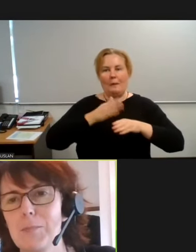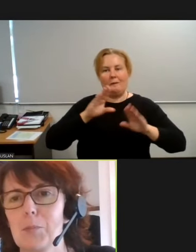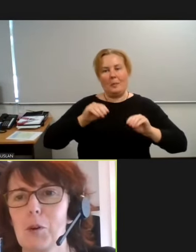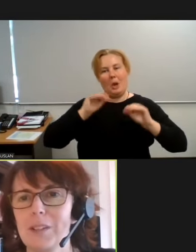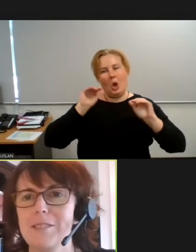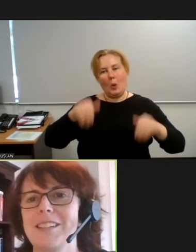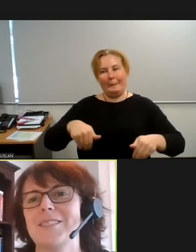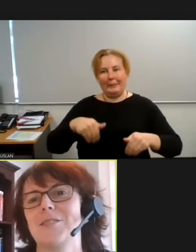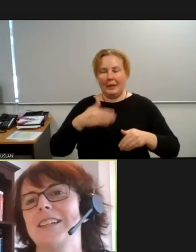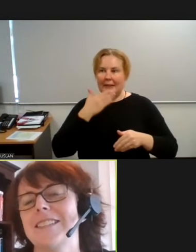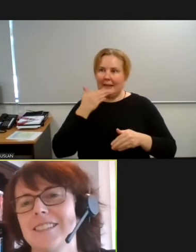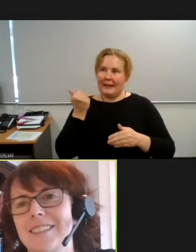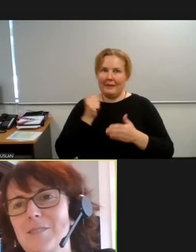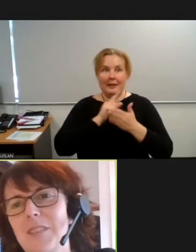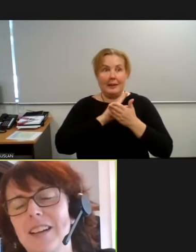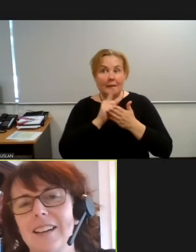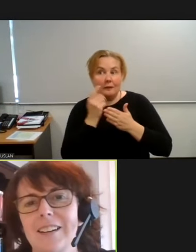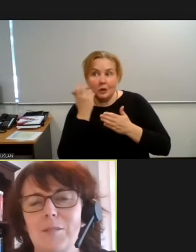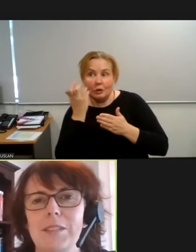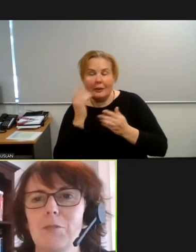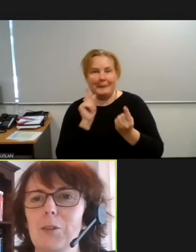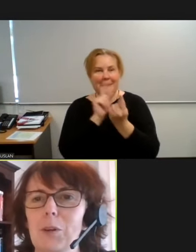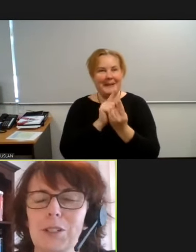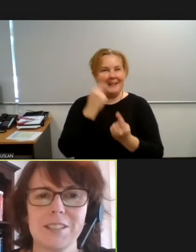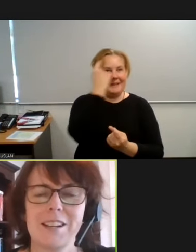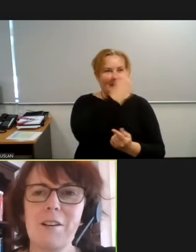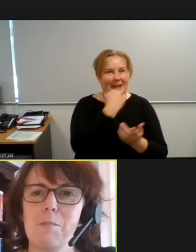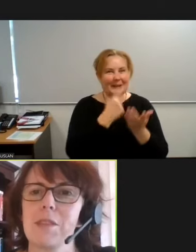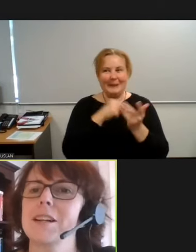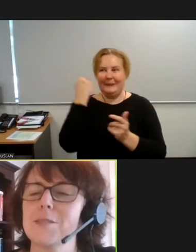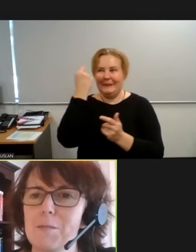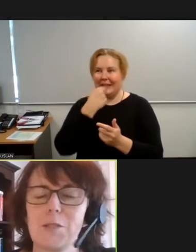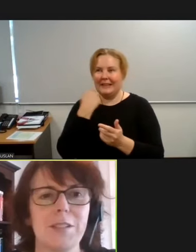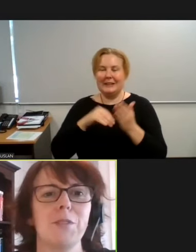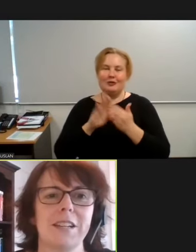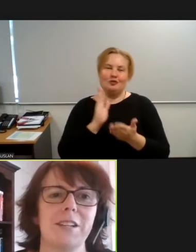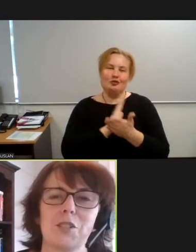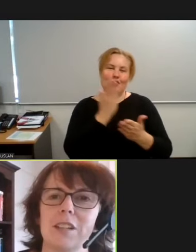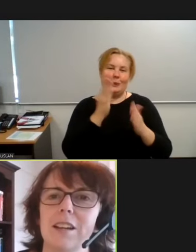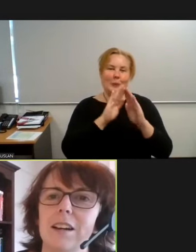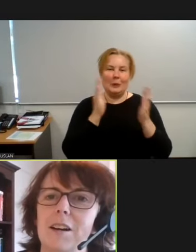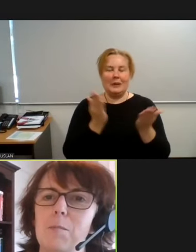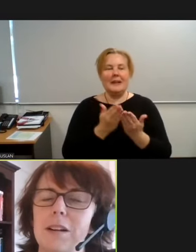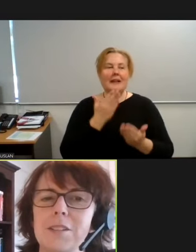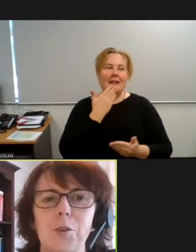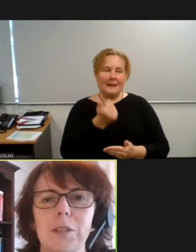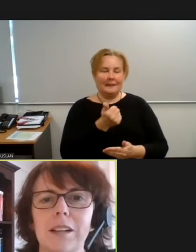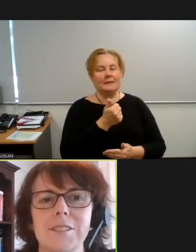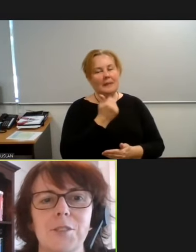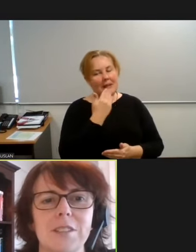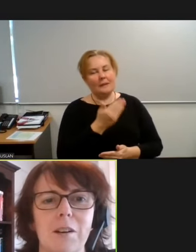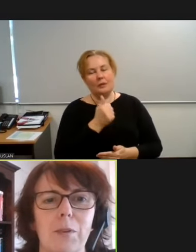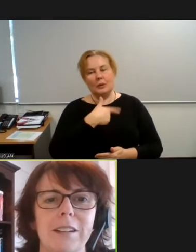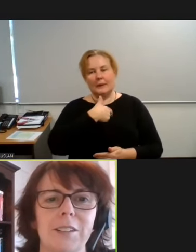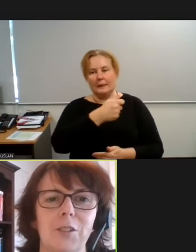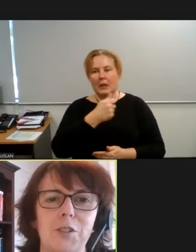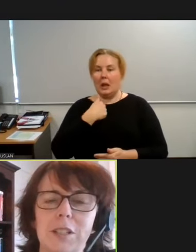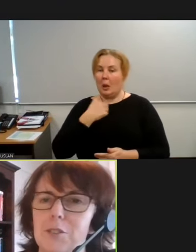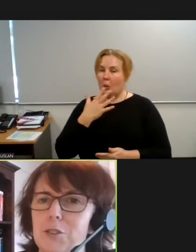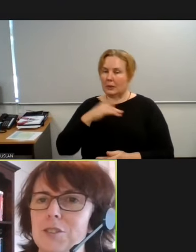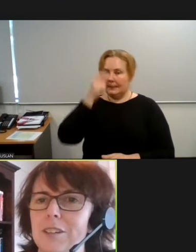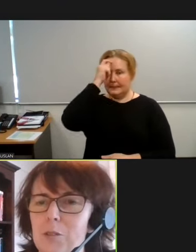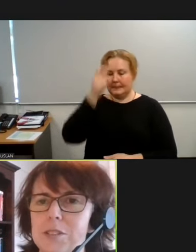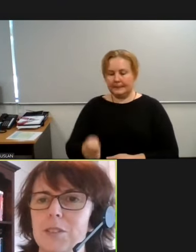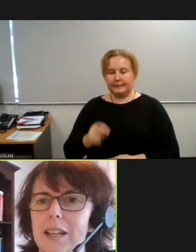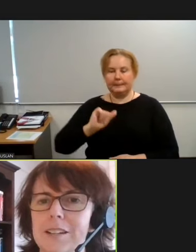meet people properly face to face in the real world. But thanks very much for the invitation. I too would like to start by